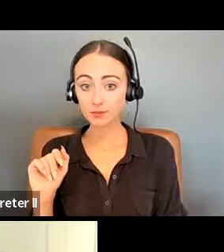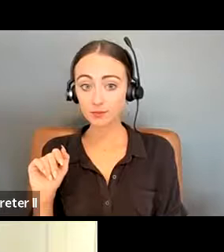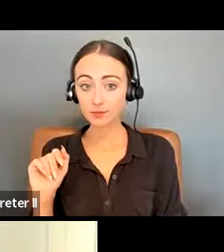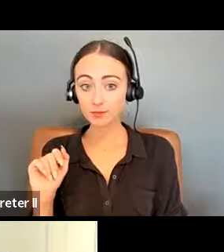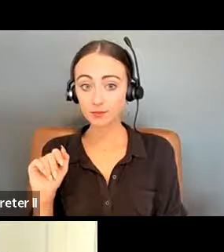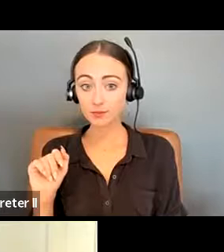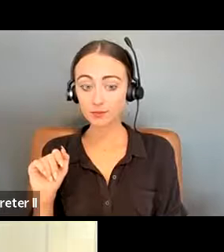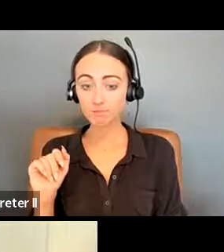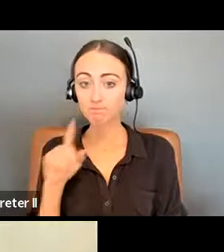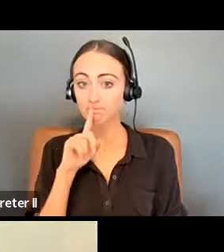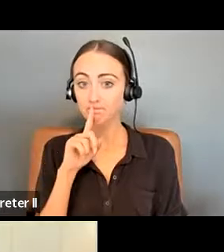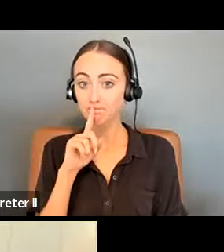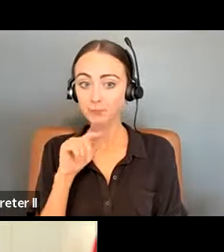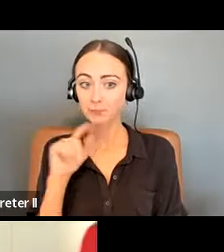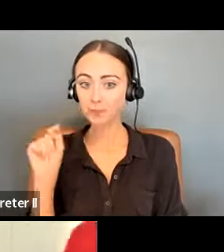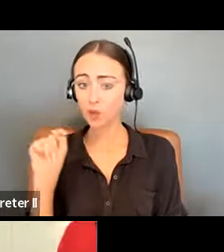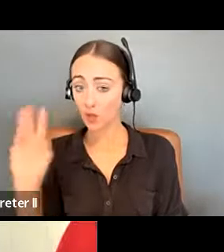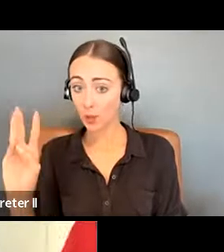Councilor Trahan